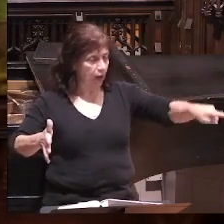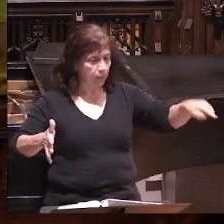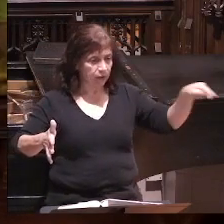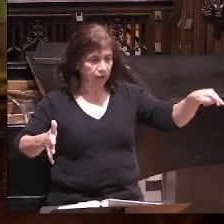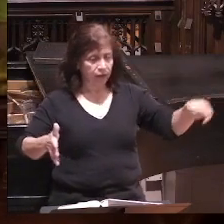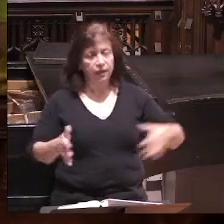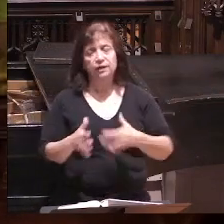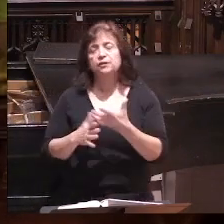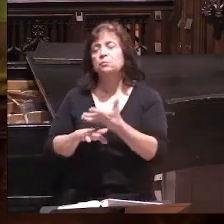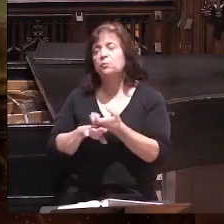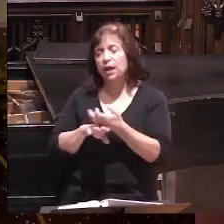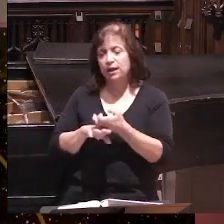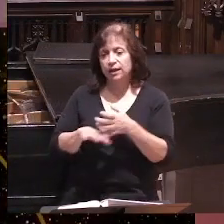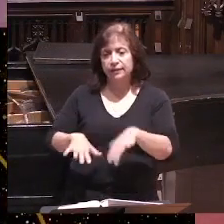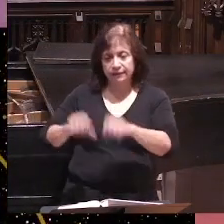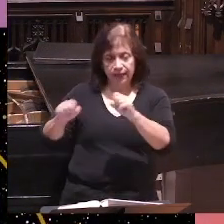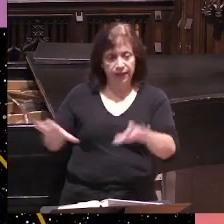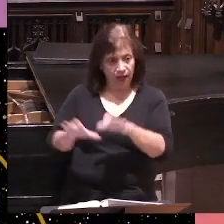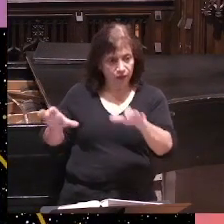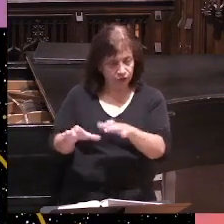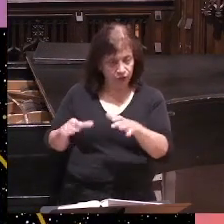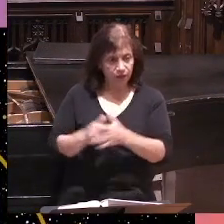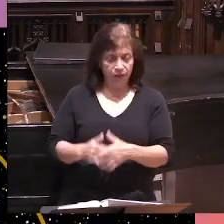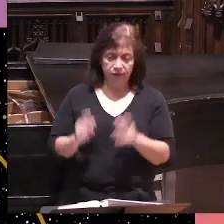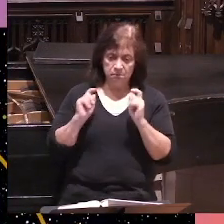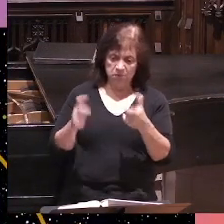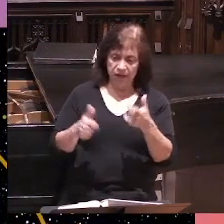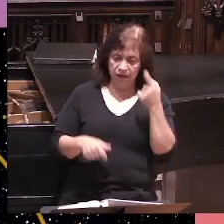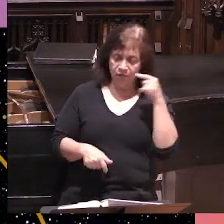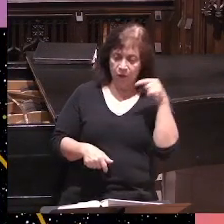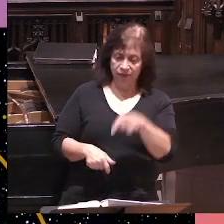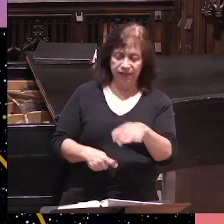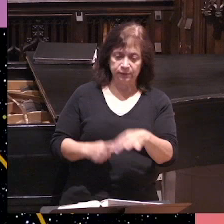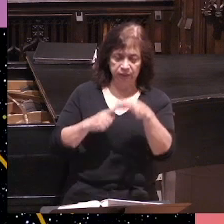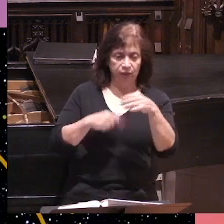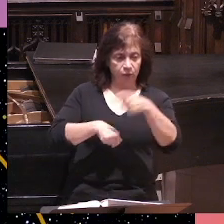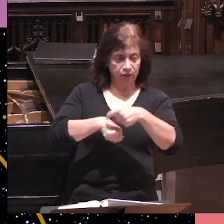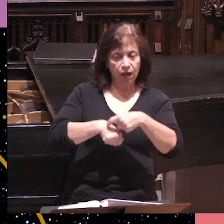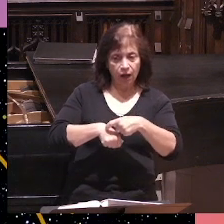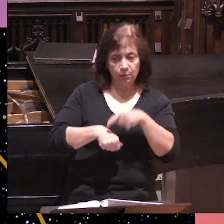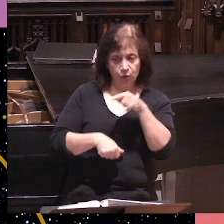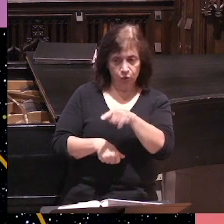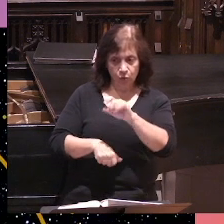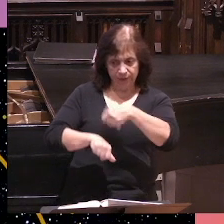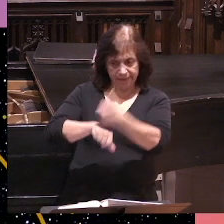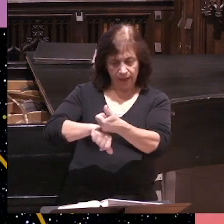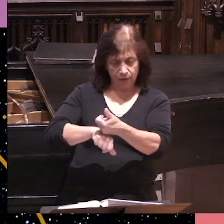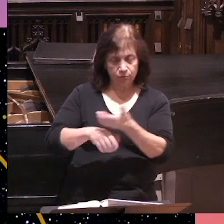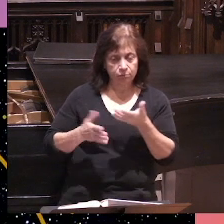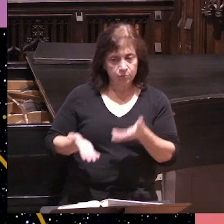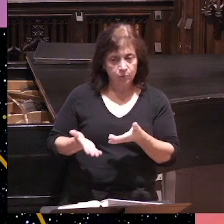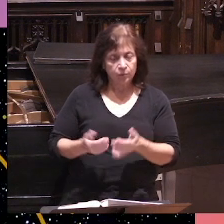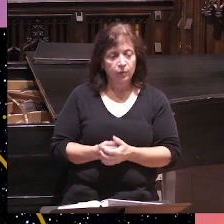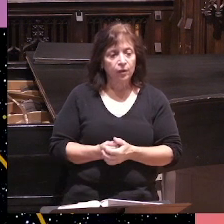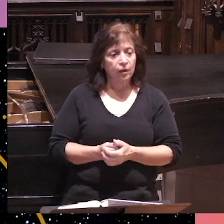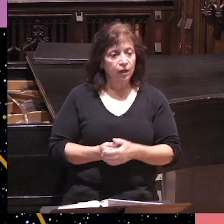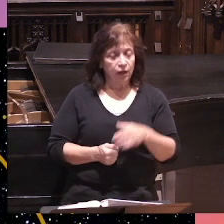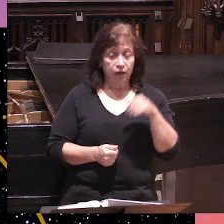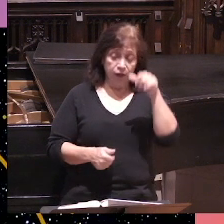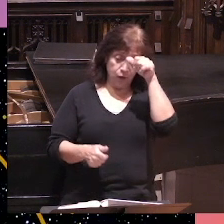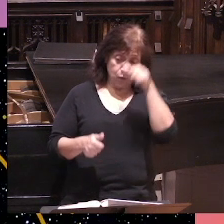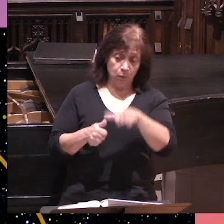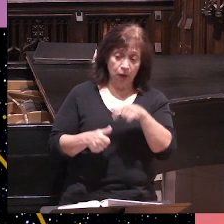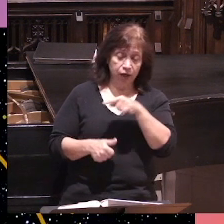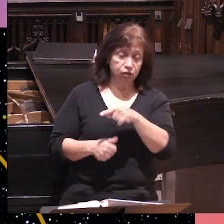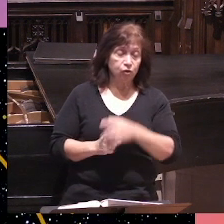immediate action, which are those famous words, for just such a time is this. He